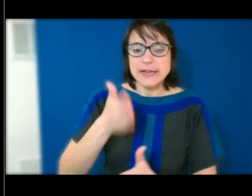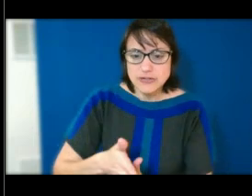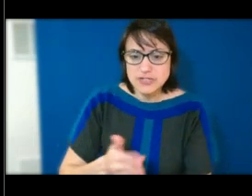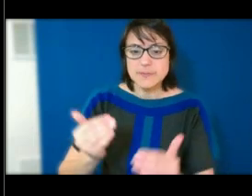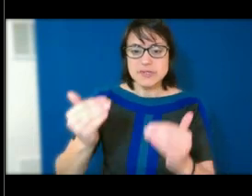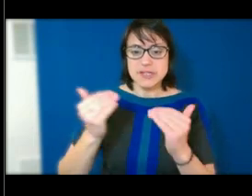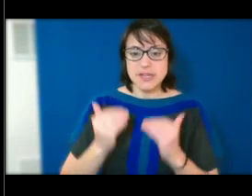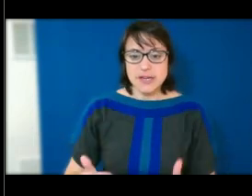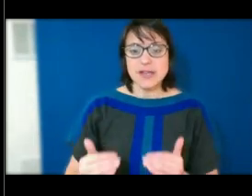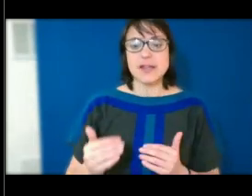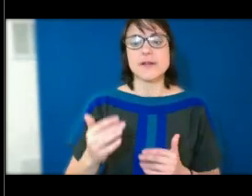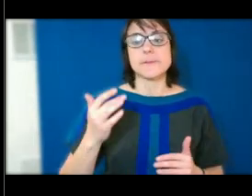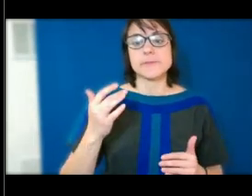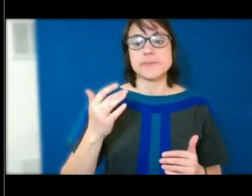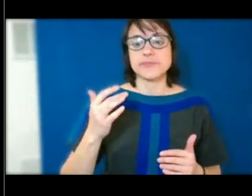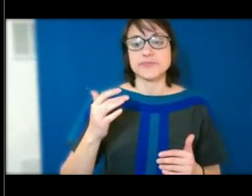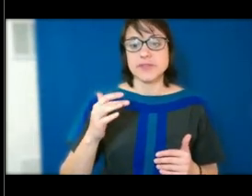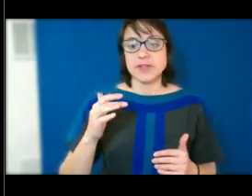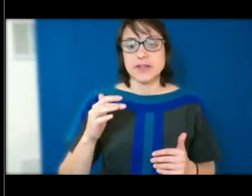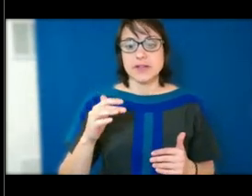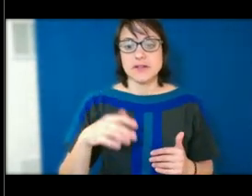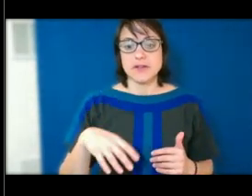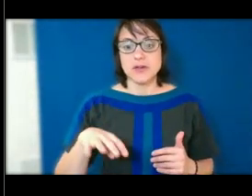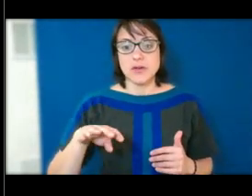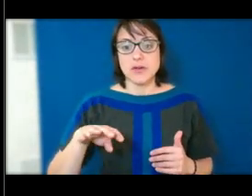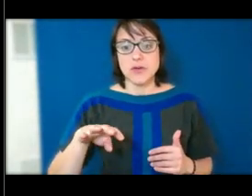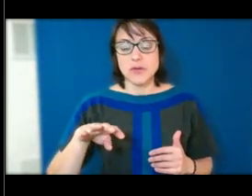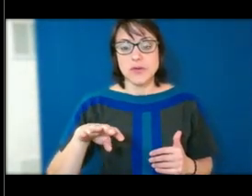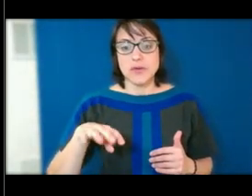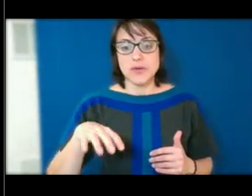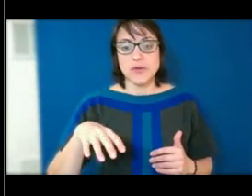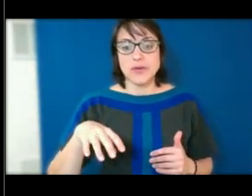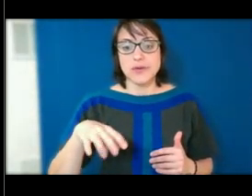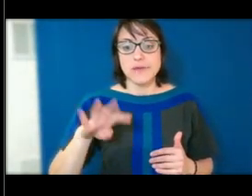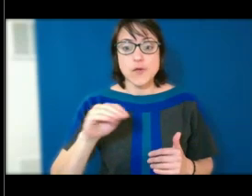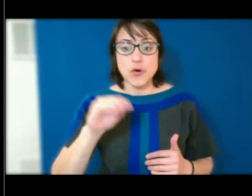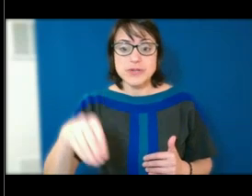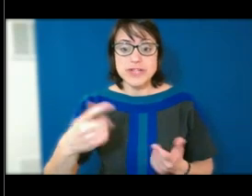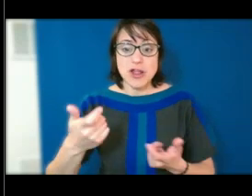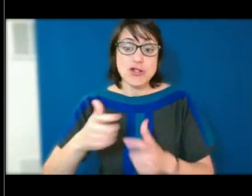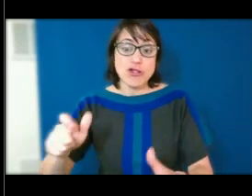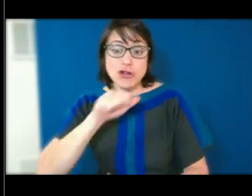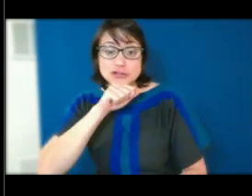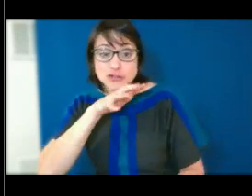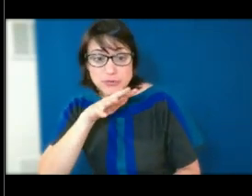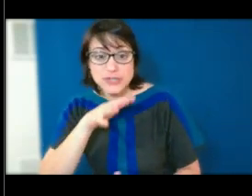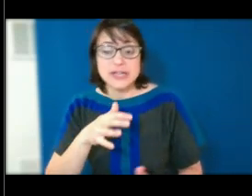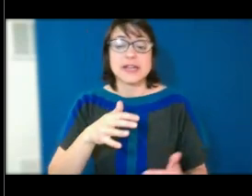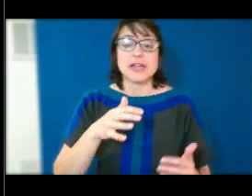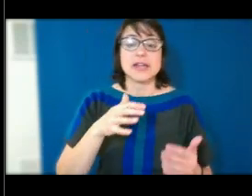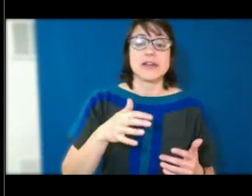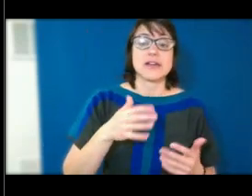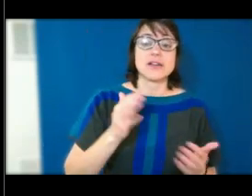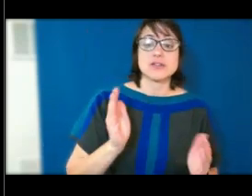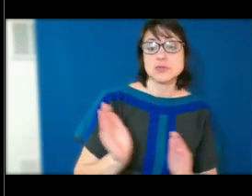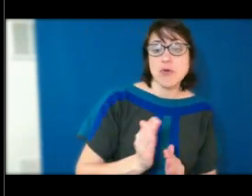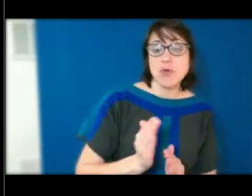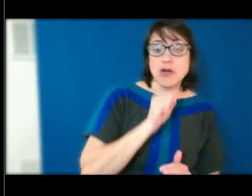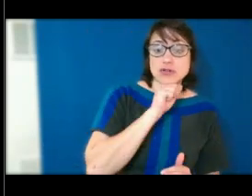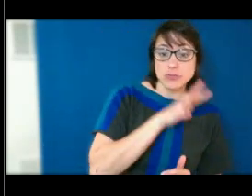8% focused on smaller debris removal like community beach cleanups, and 4% focused on large debris removal. Next slide,